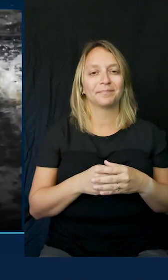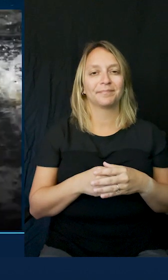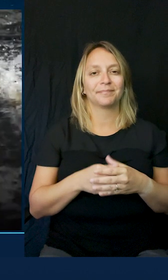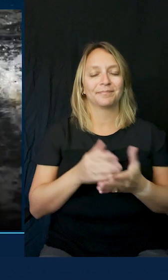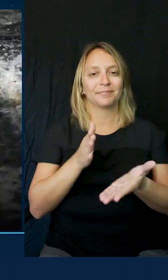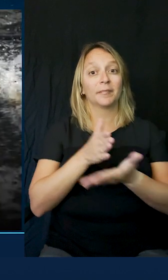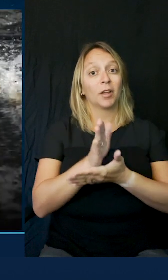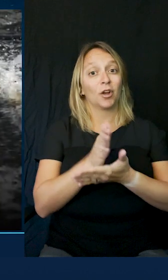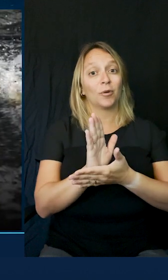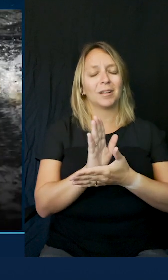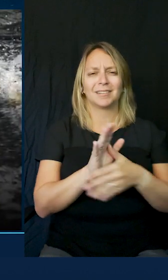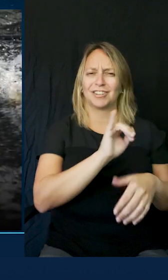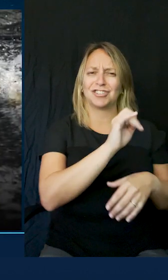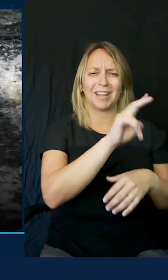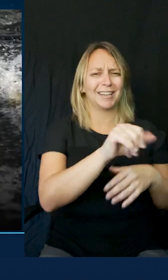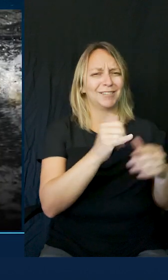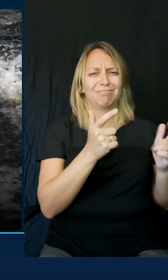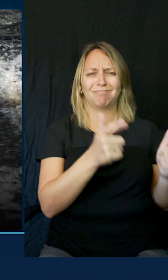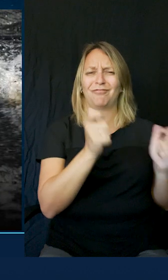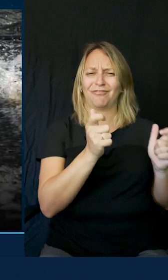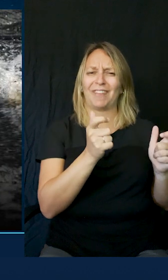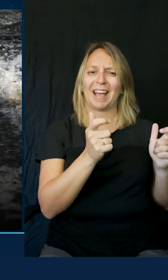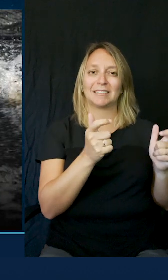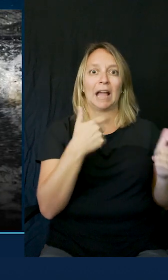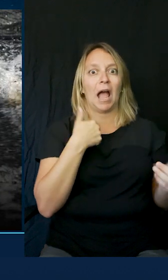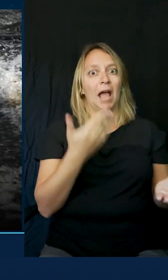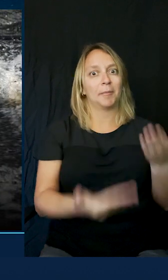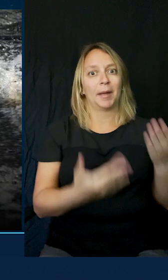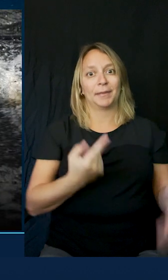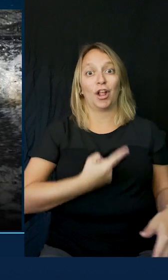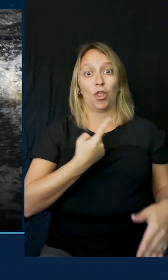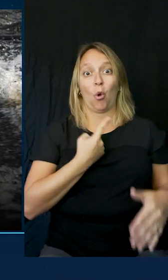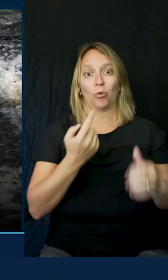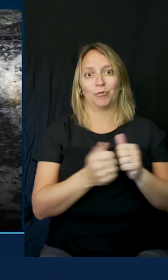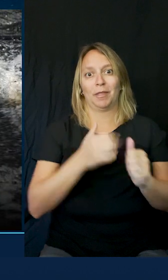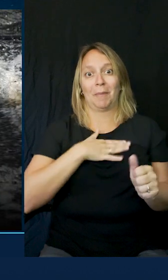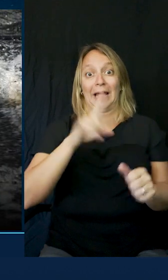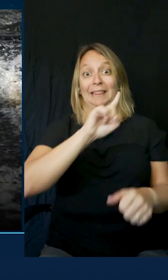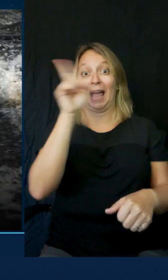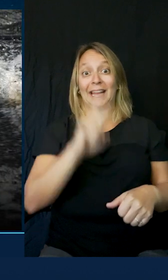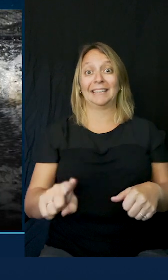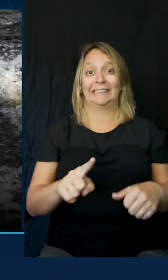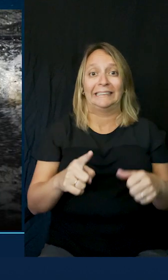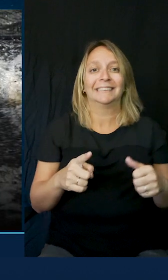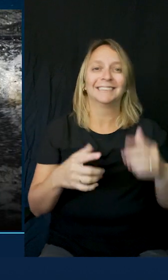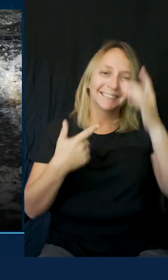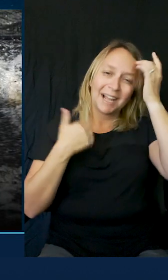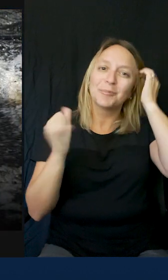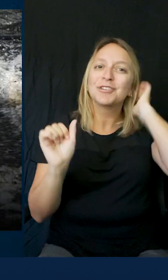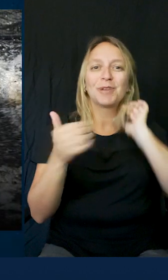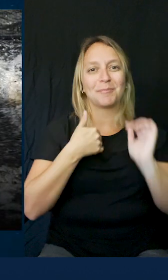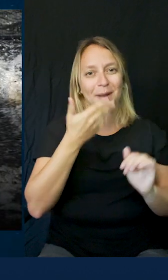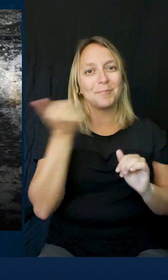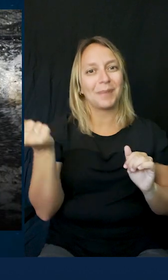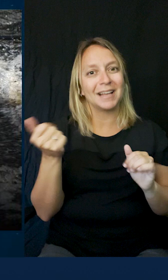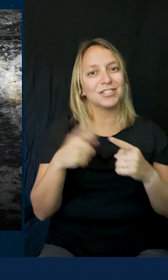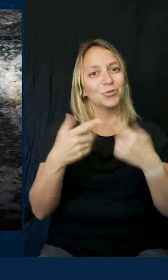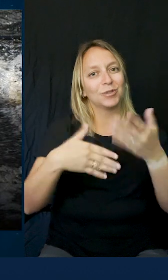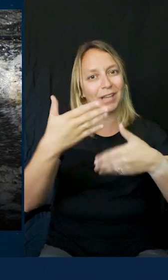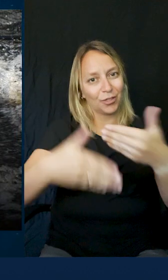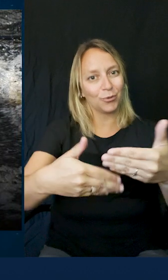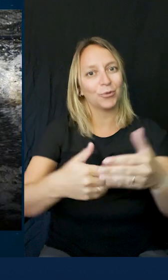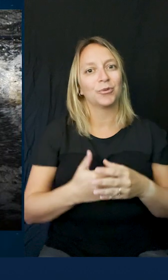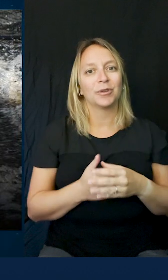All right. Jenny was super fast, so now I might be alone with my lightning bolt, but I'm going to do my best to get through